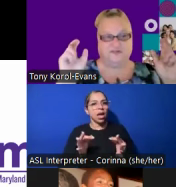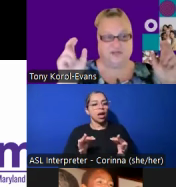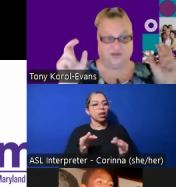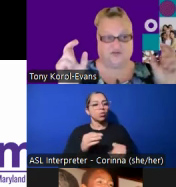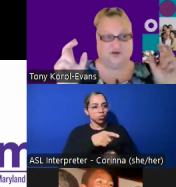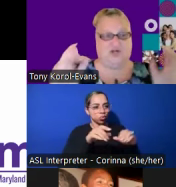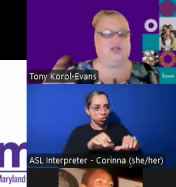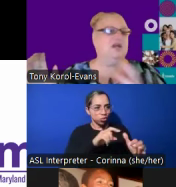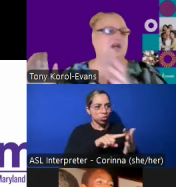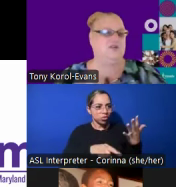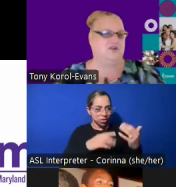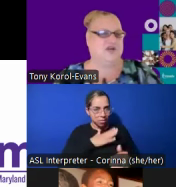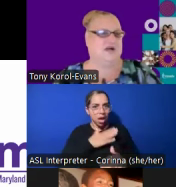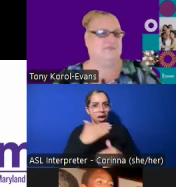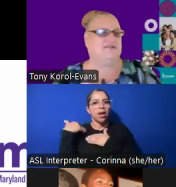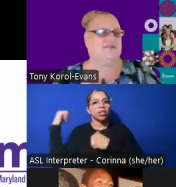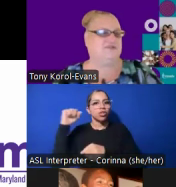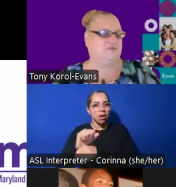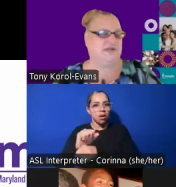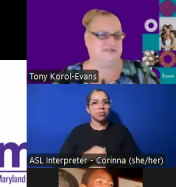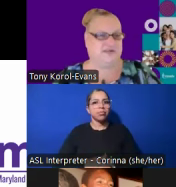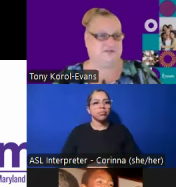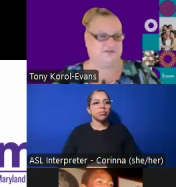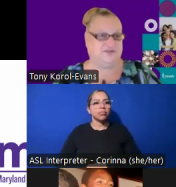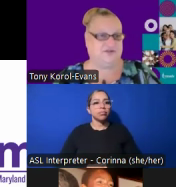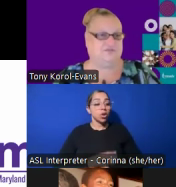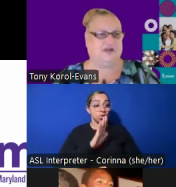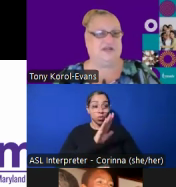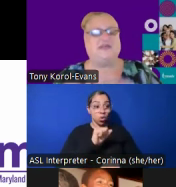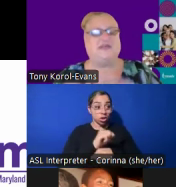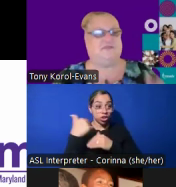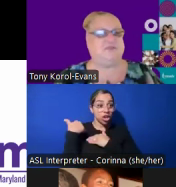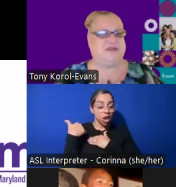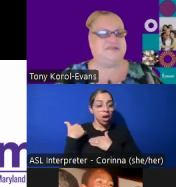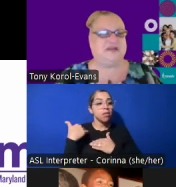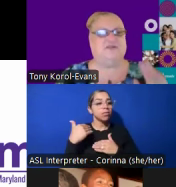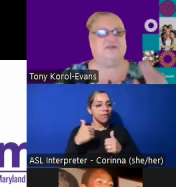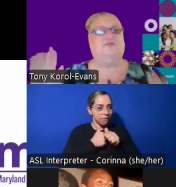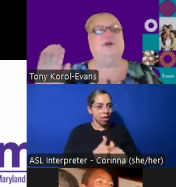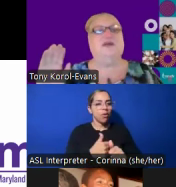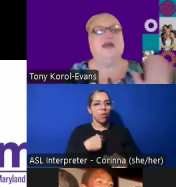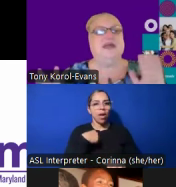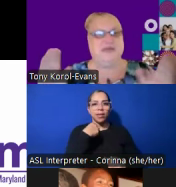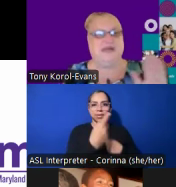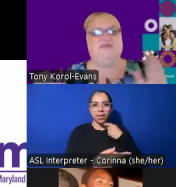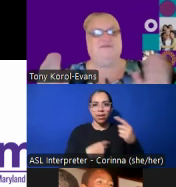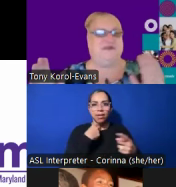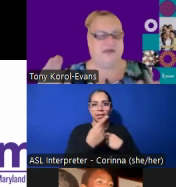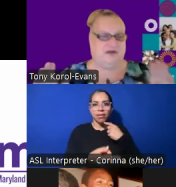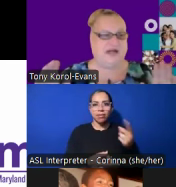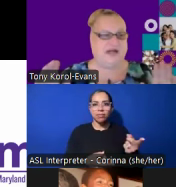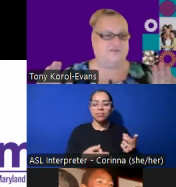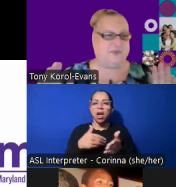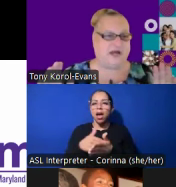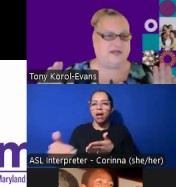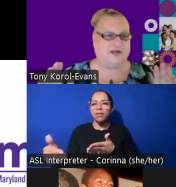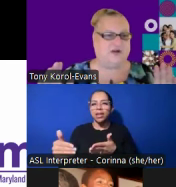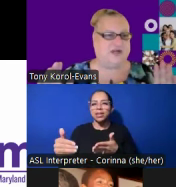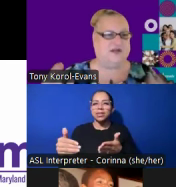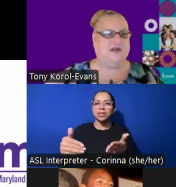person who's in control, and your job is to do what I tell you to do, right? And that often breaks down into a male female kind